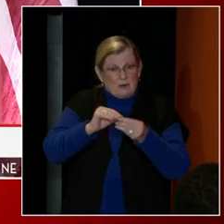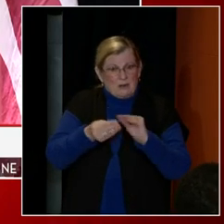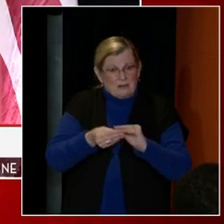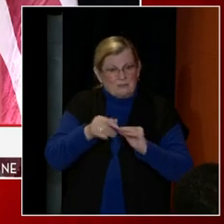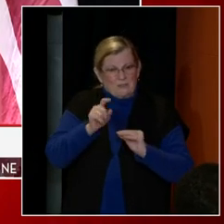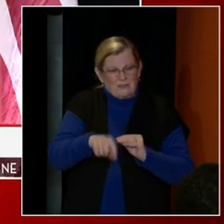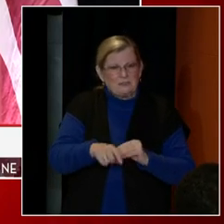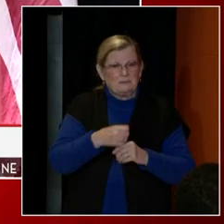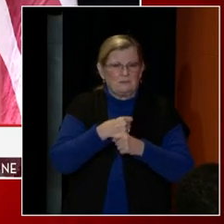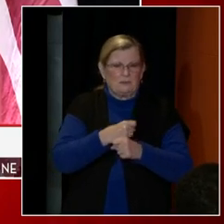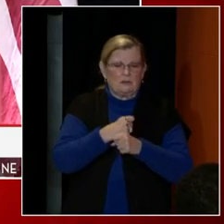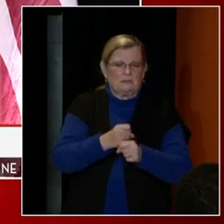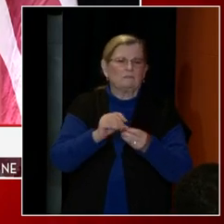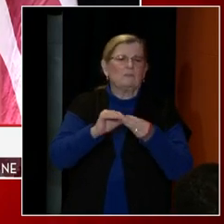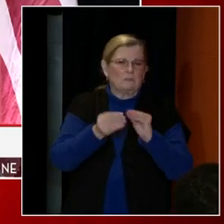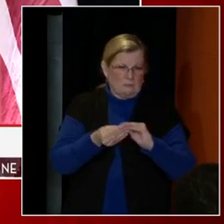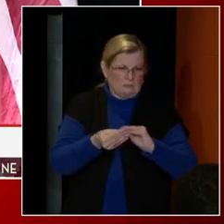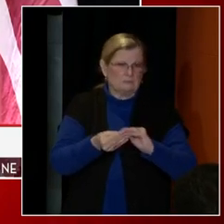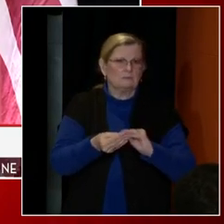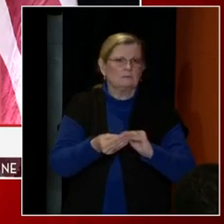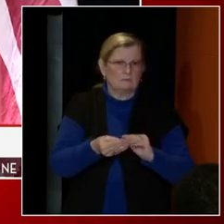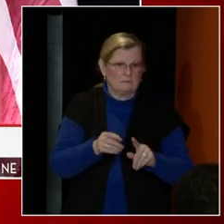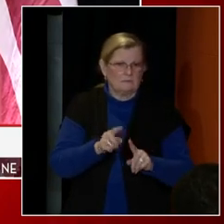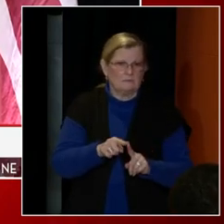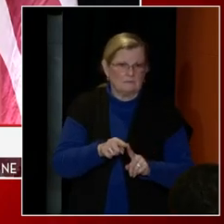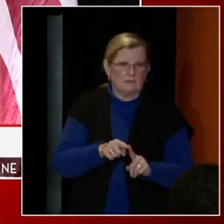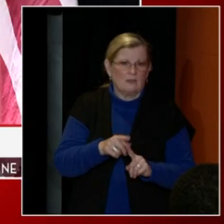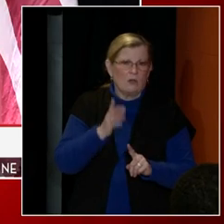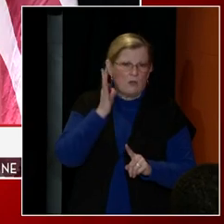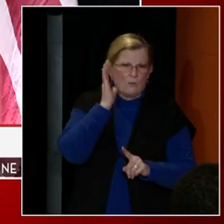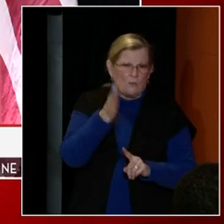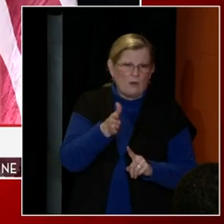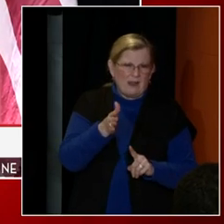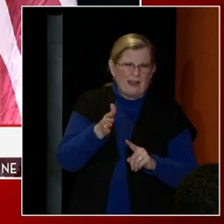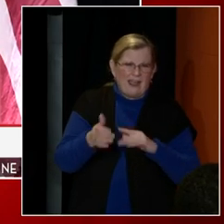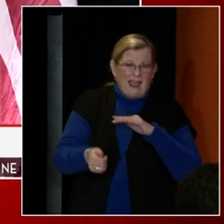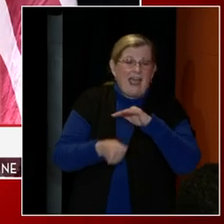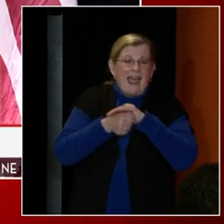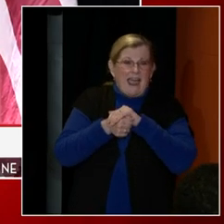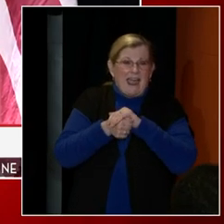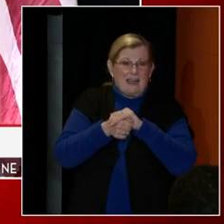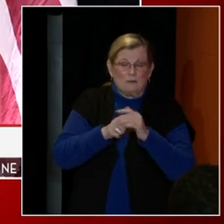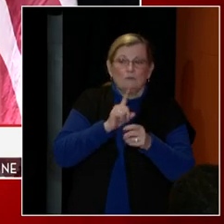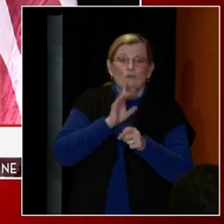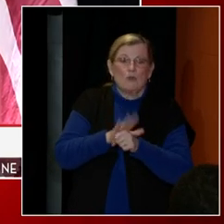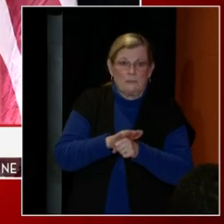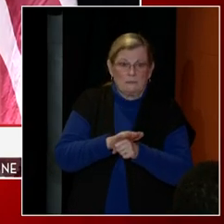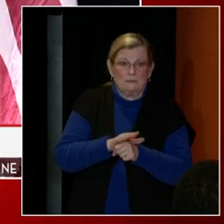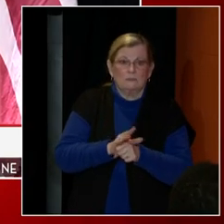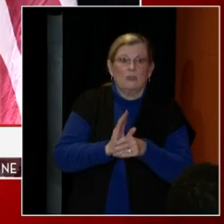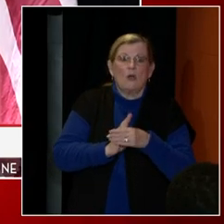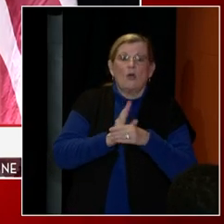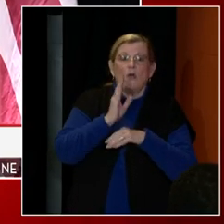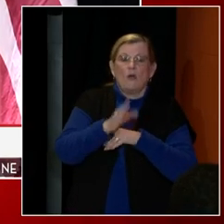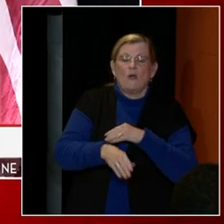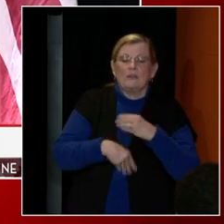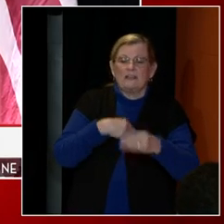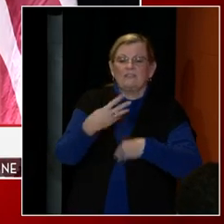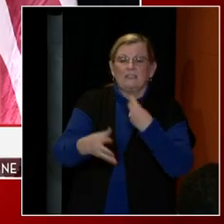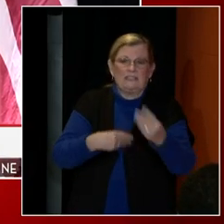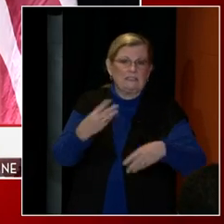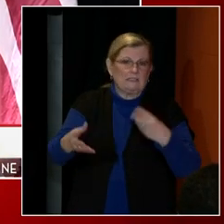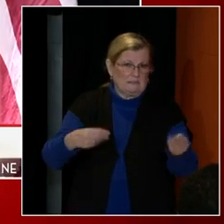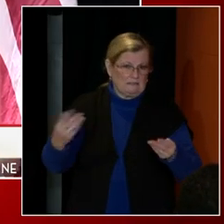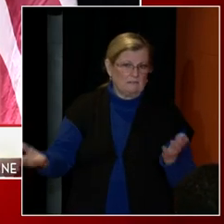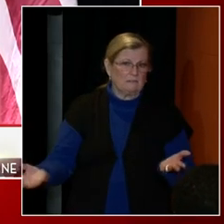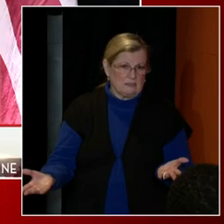going to underpromise and overdeliver here in Washington, D.C. Our number that we have for next week is 4,875